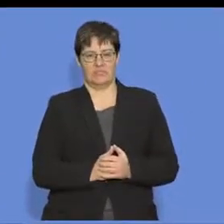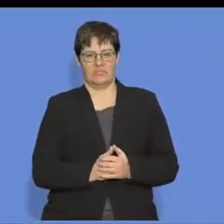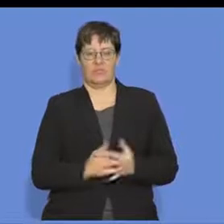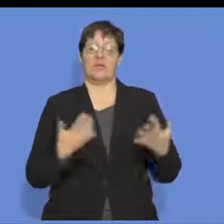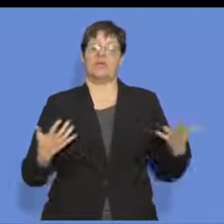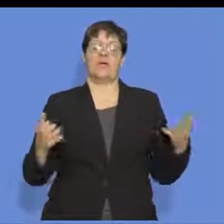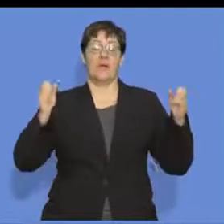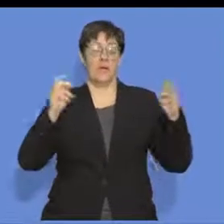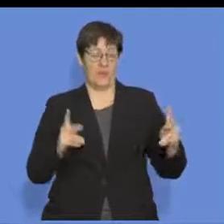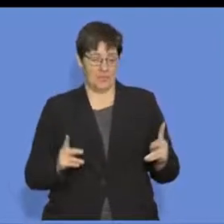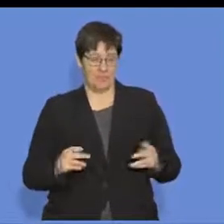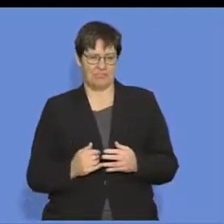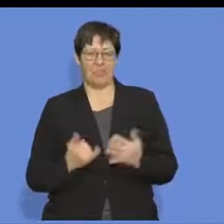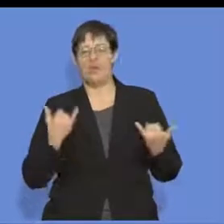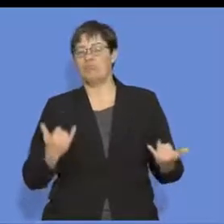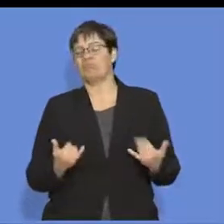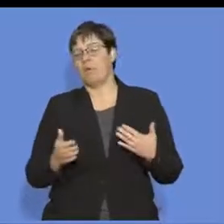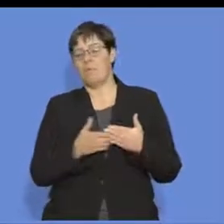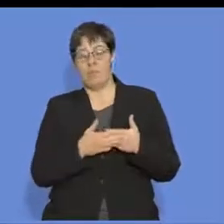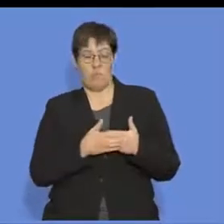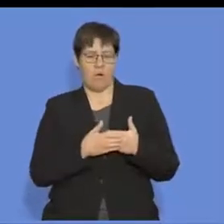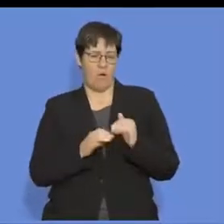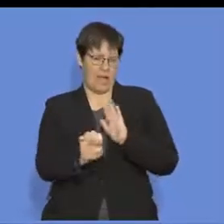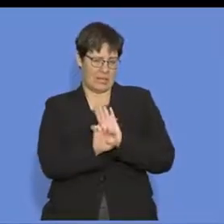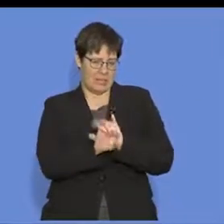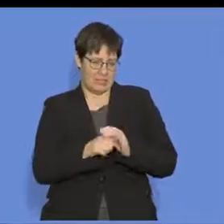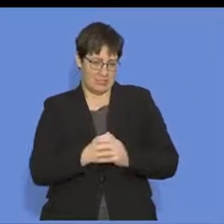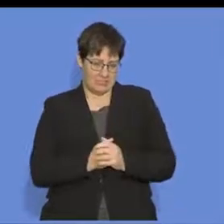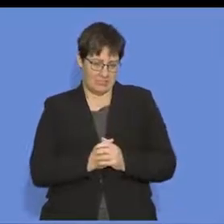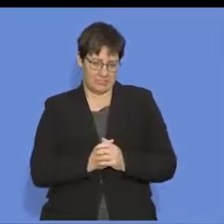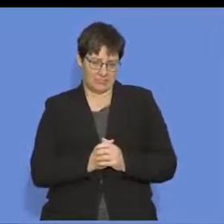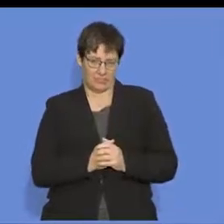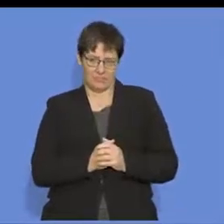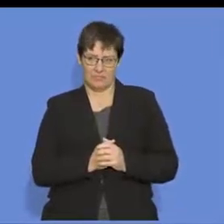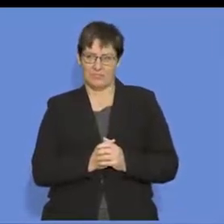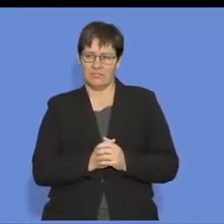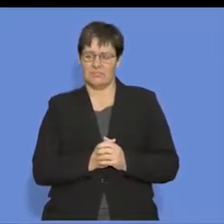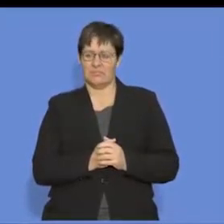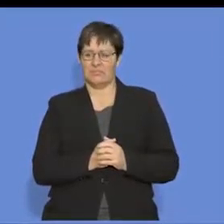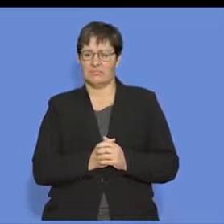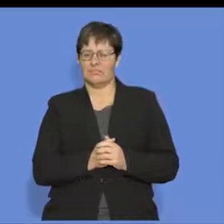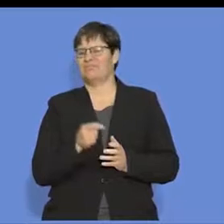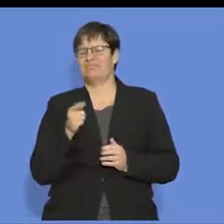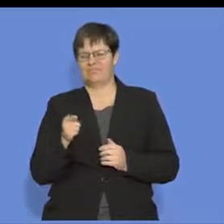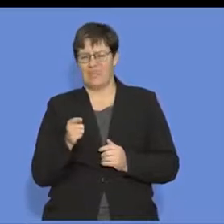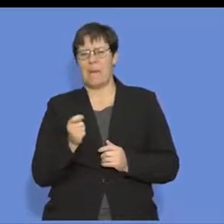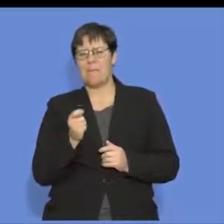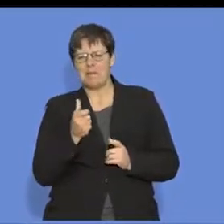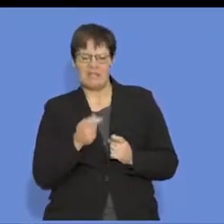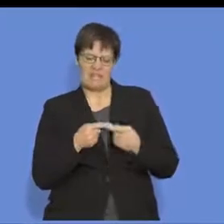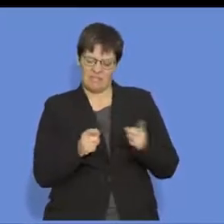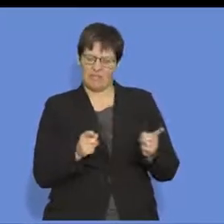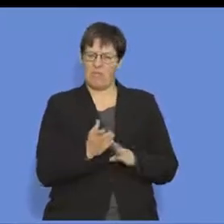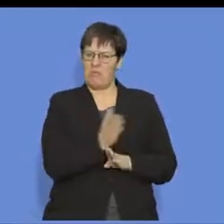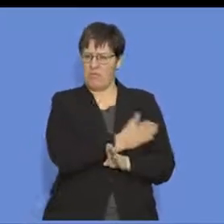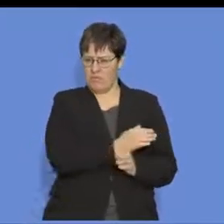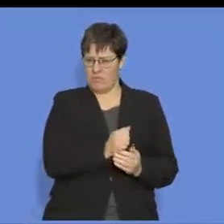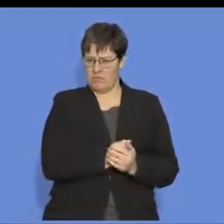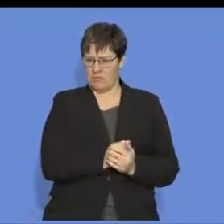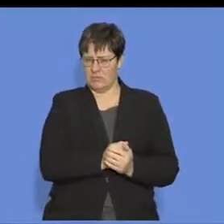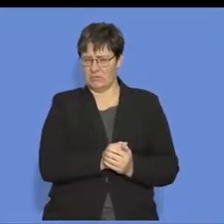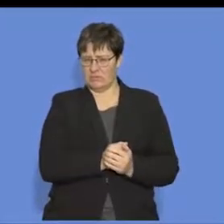Okay, now let's look at another example, but this example differs slightly from the previous one,